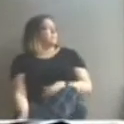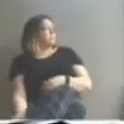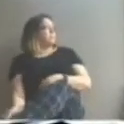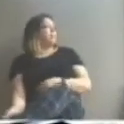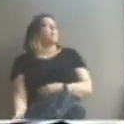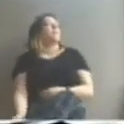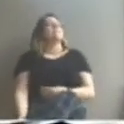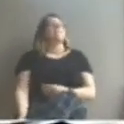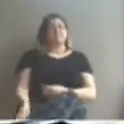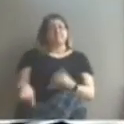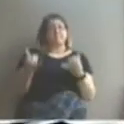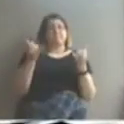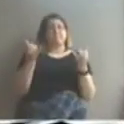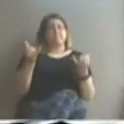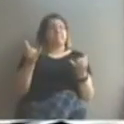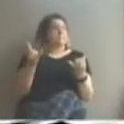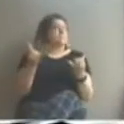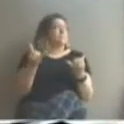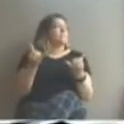I would like to